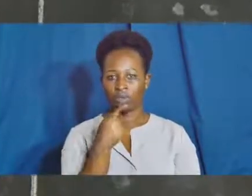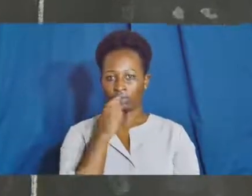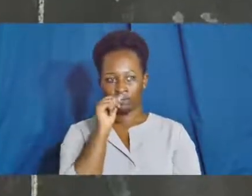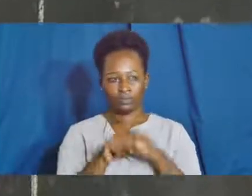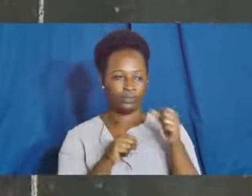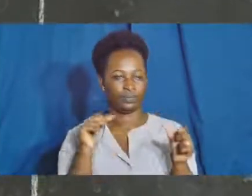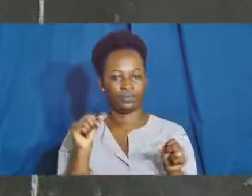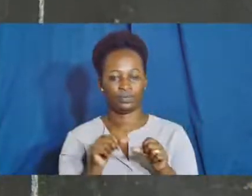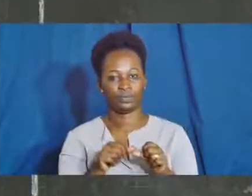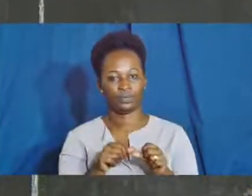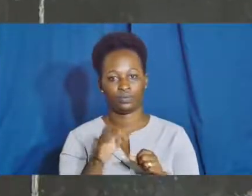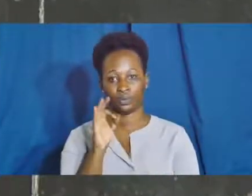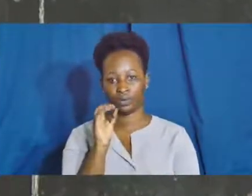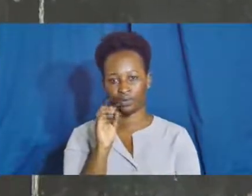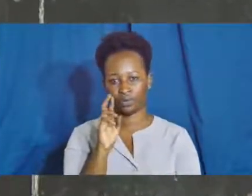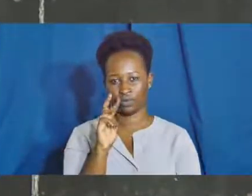format